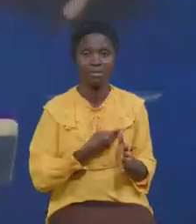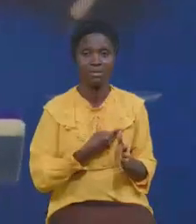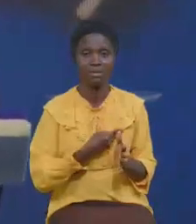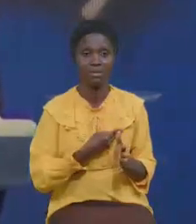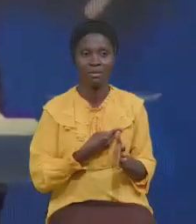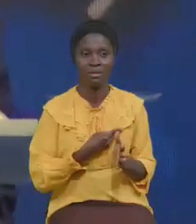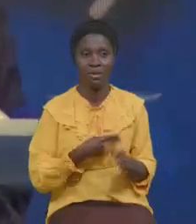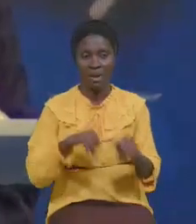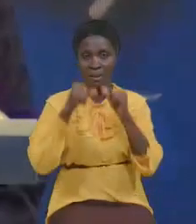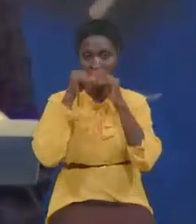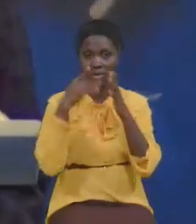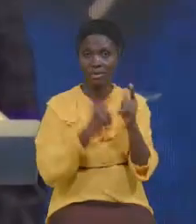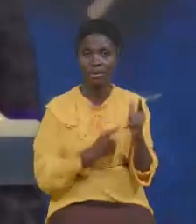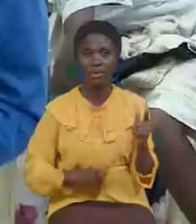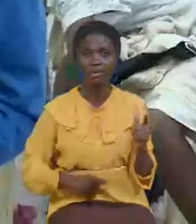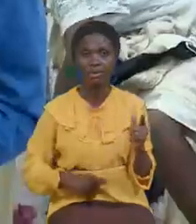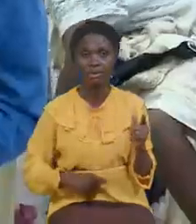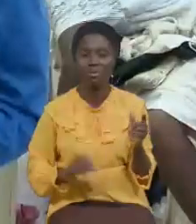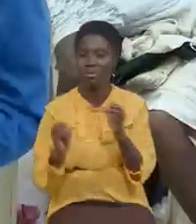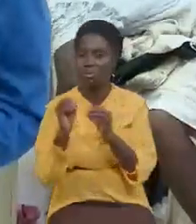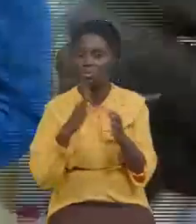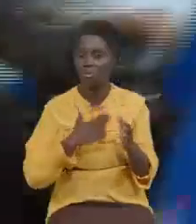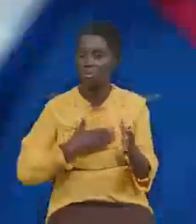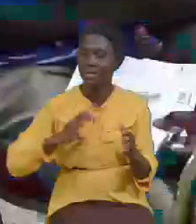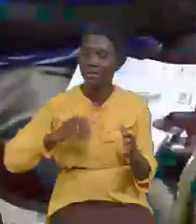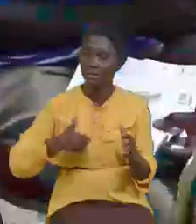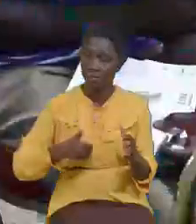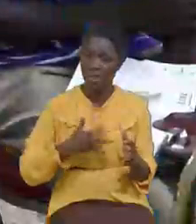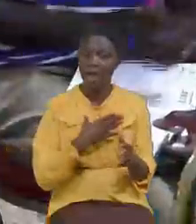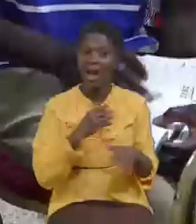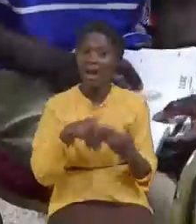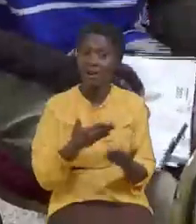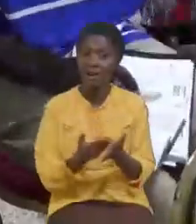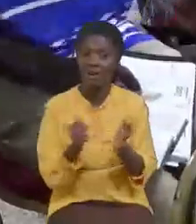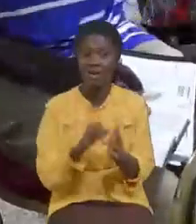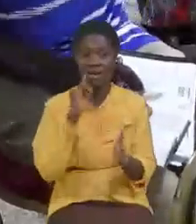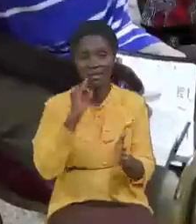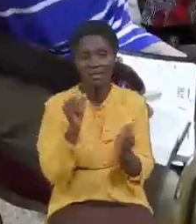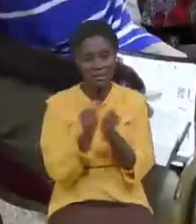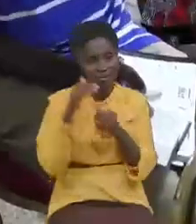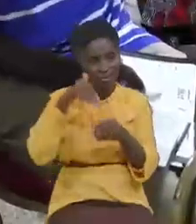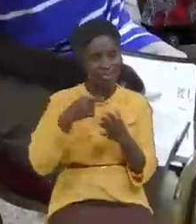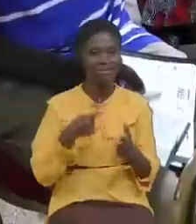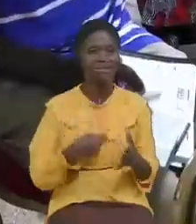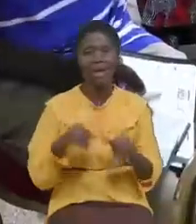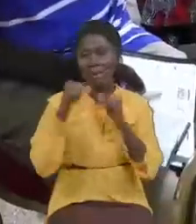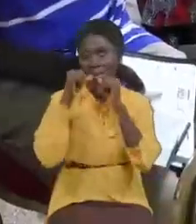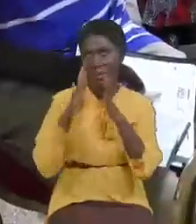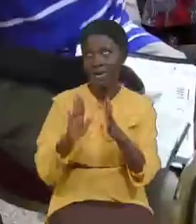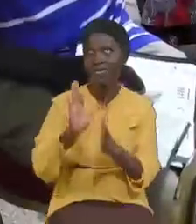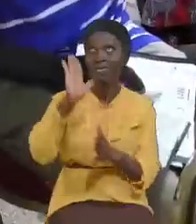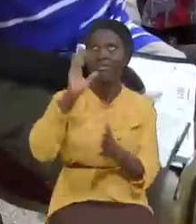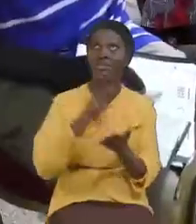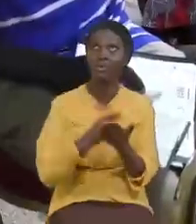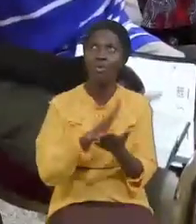bless the Lord, O my soul, and all that is within me, bless his